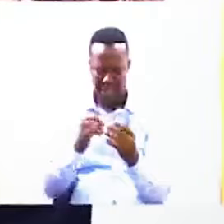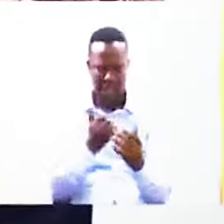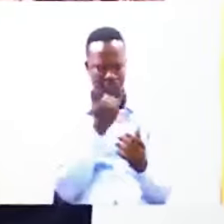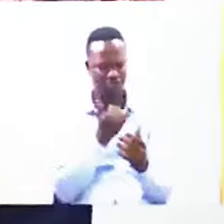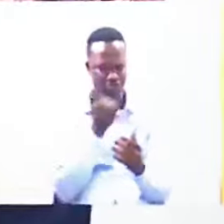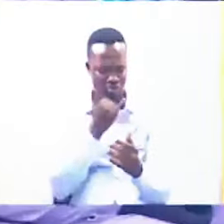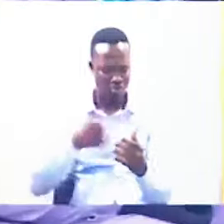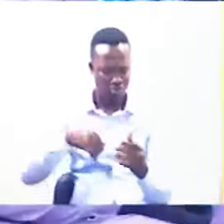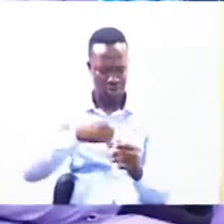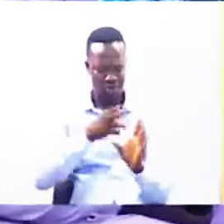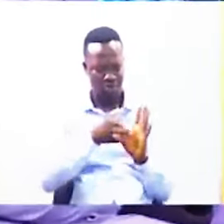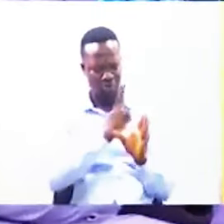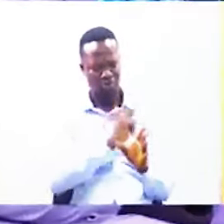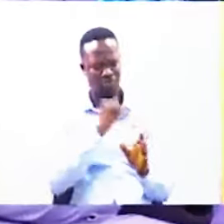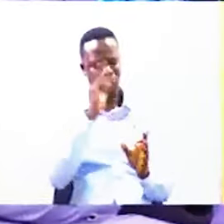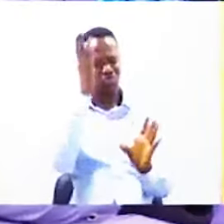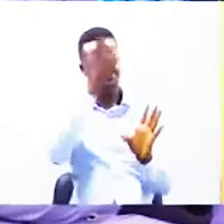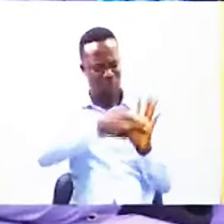courage.